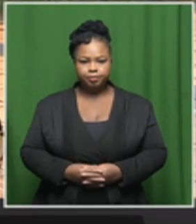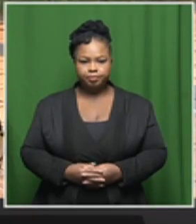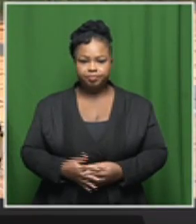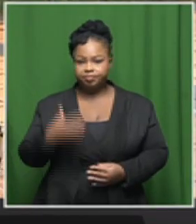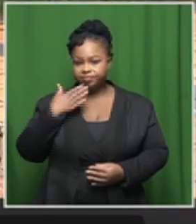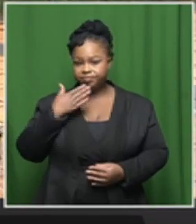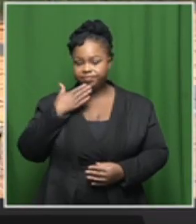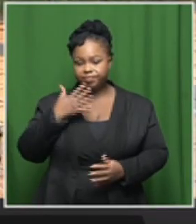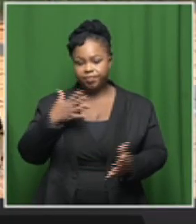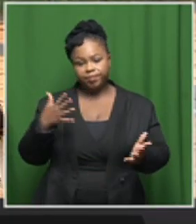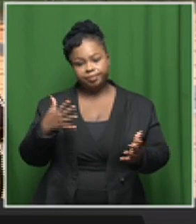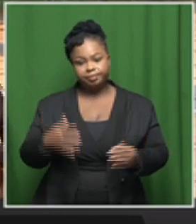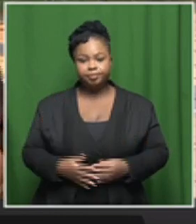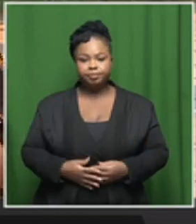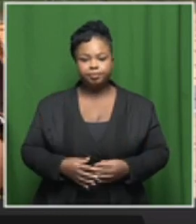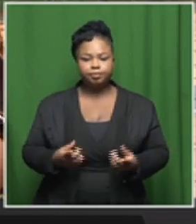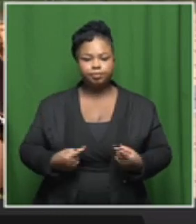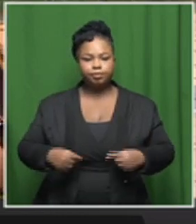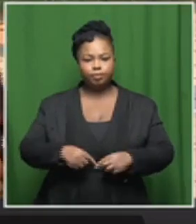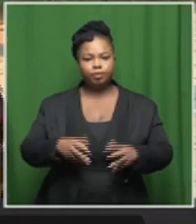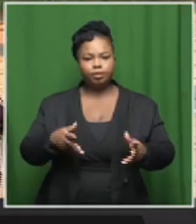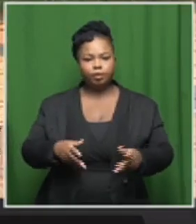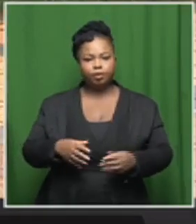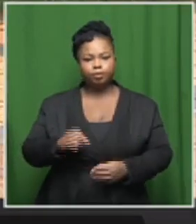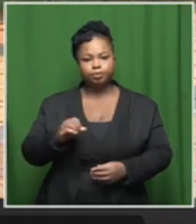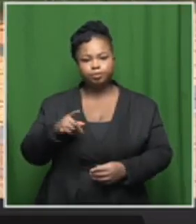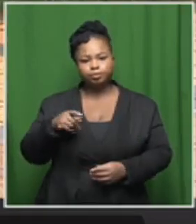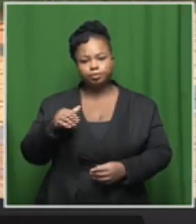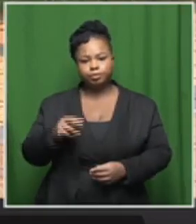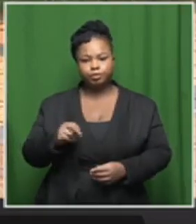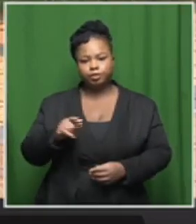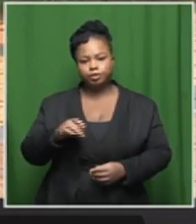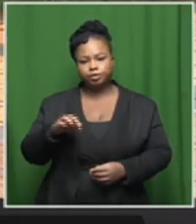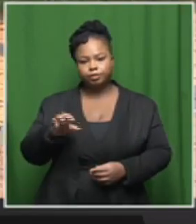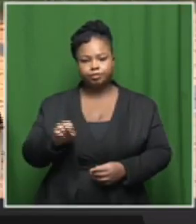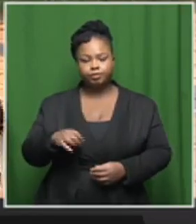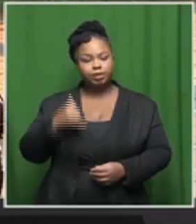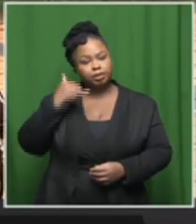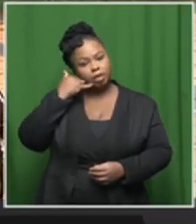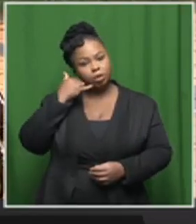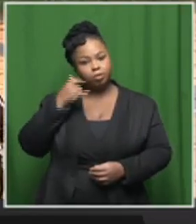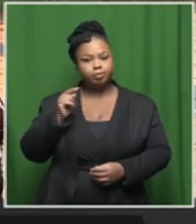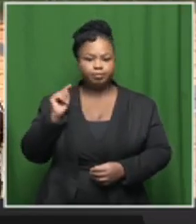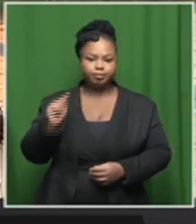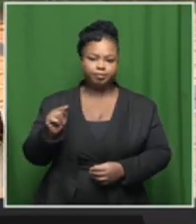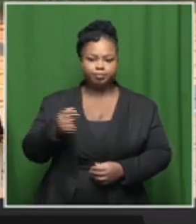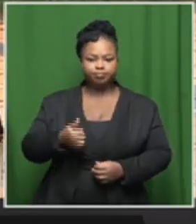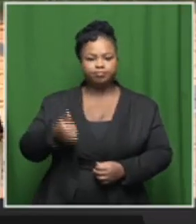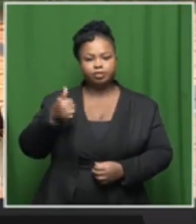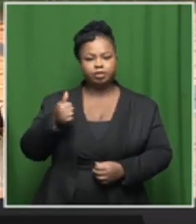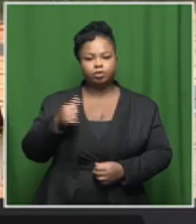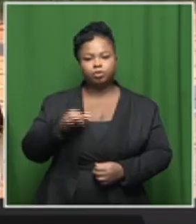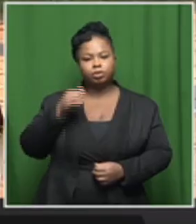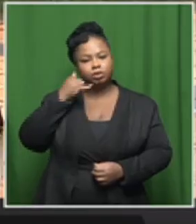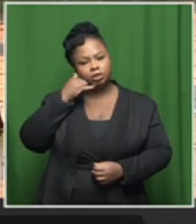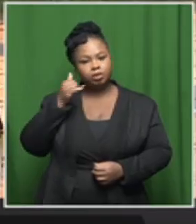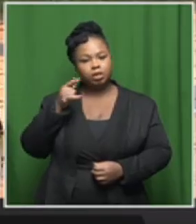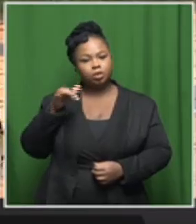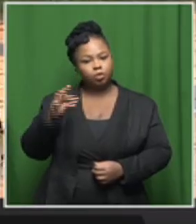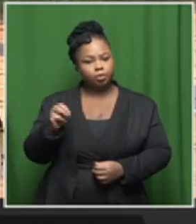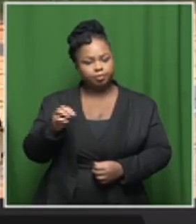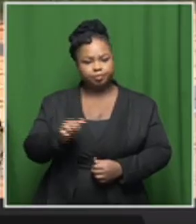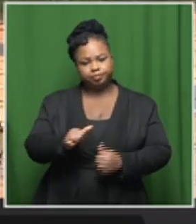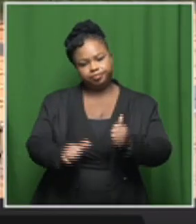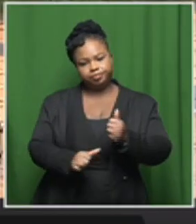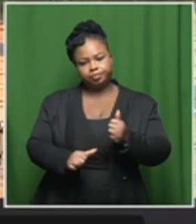Thanks very much. Well, we are here at Openserve Telkom. Openserve is a subsidiary of Telkom, and it